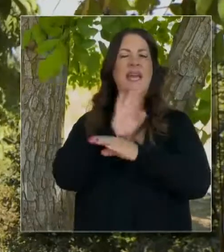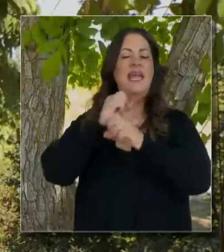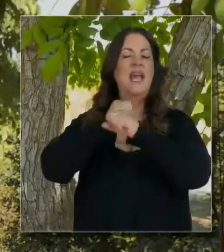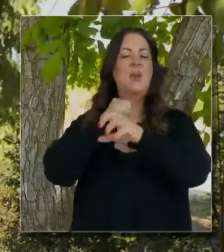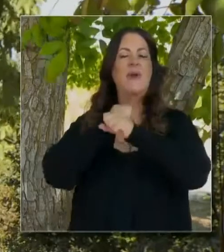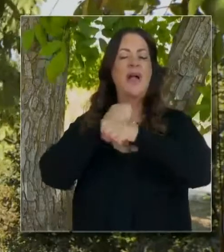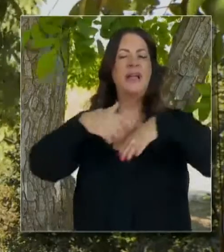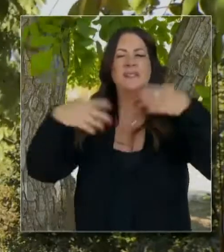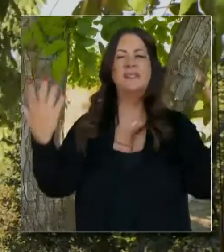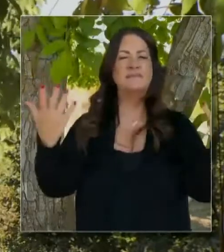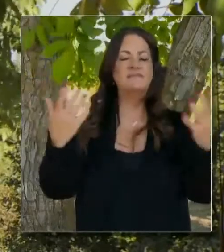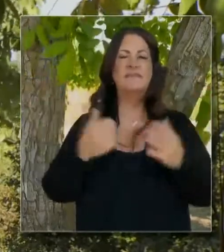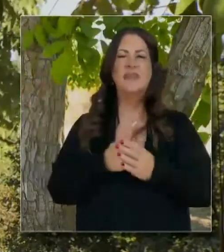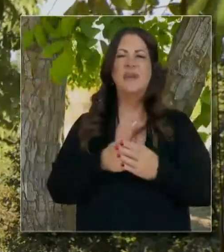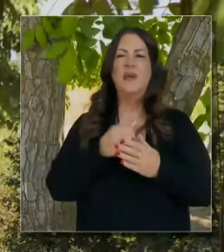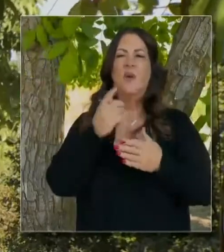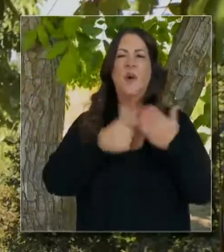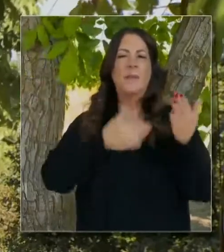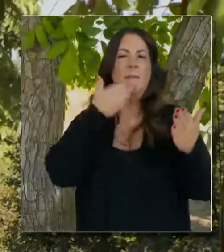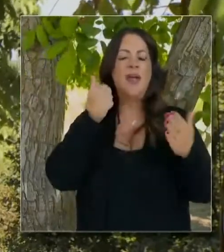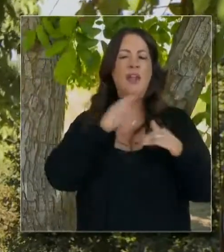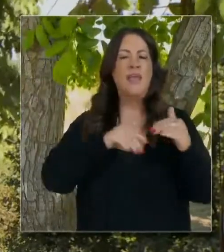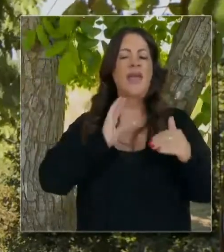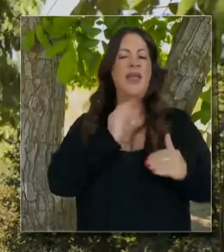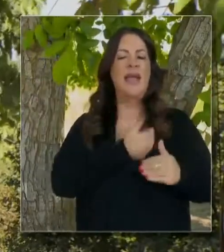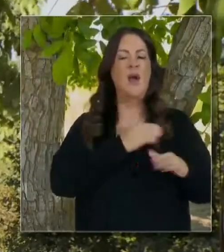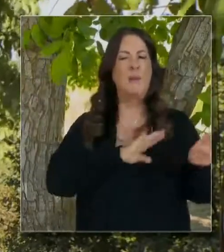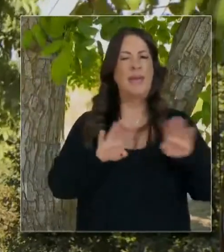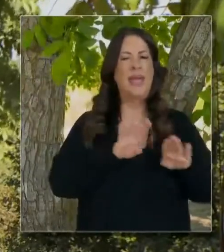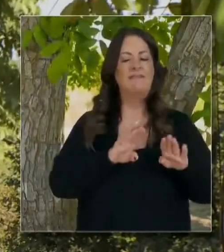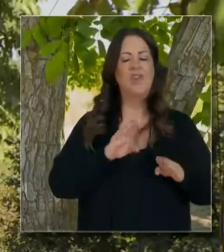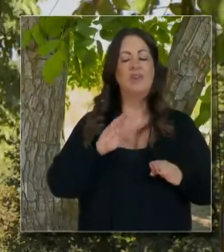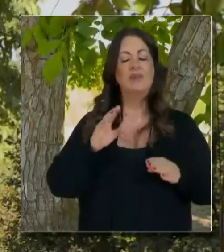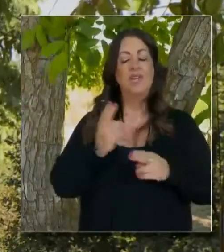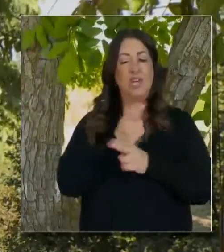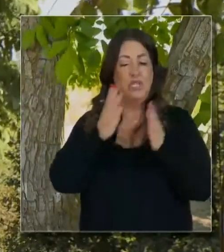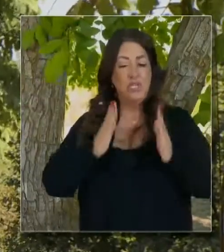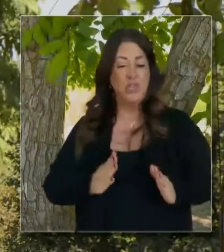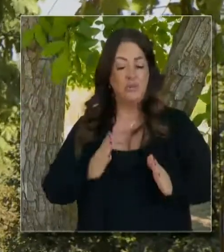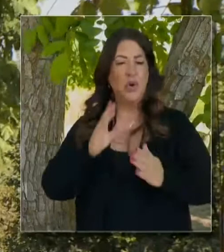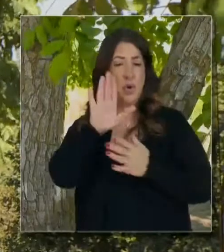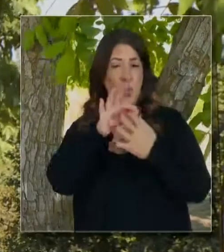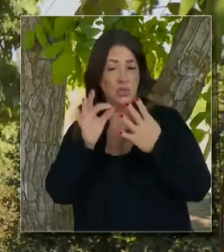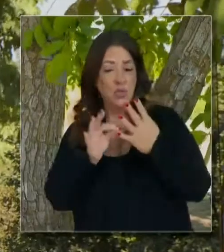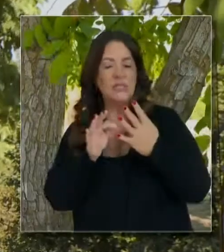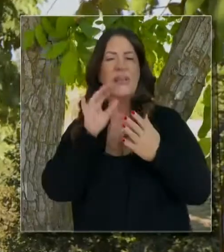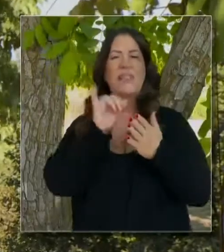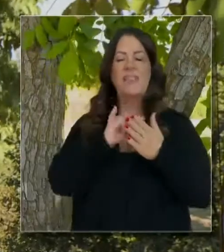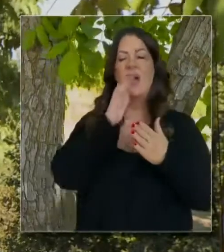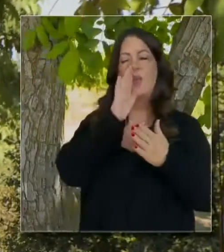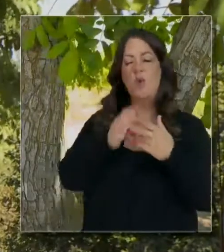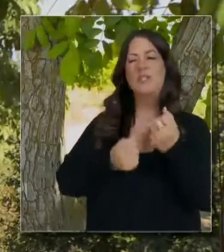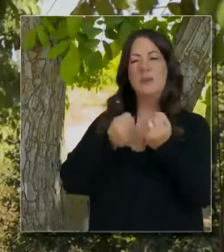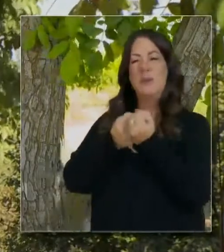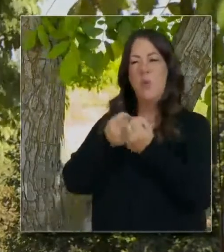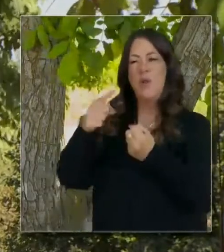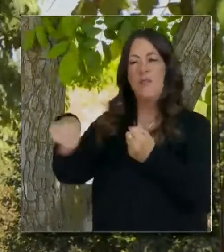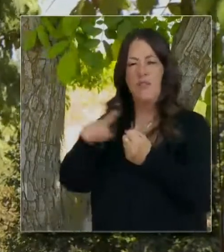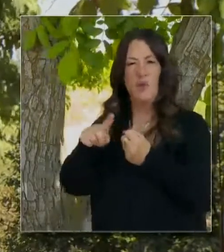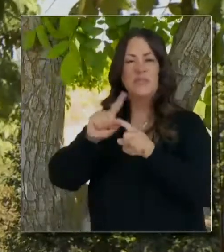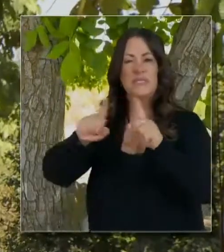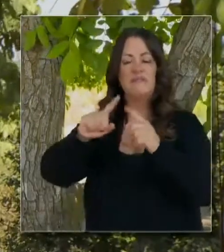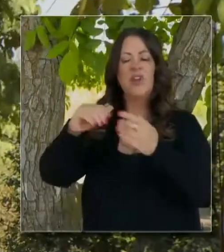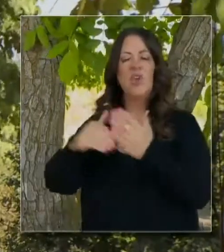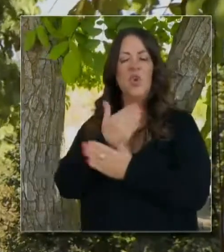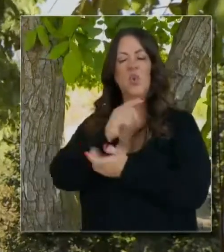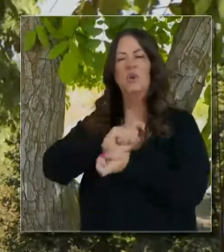better behavior. And I think consumer choice can really drive these markets. Policies and accelerator, that's